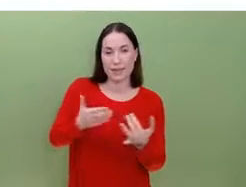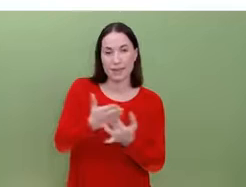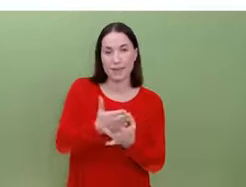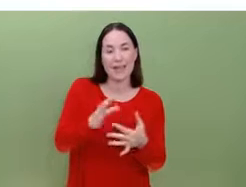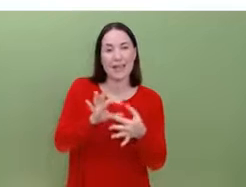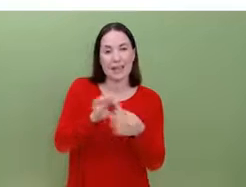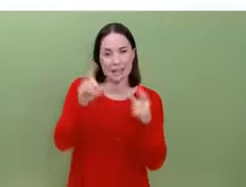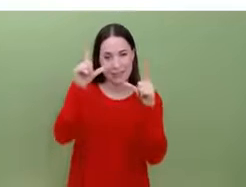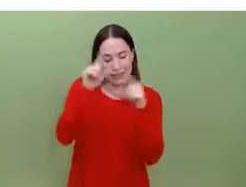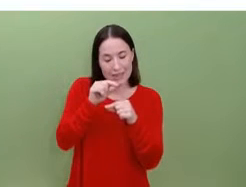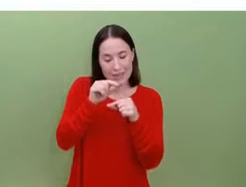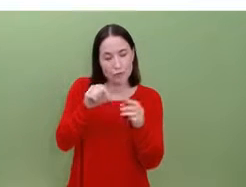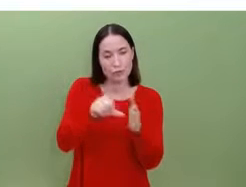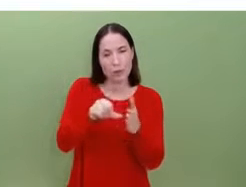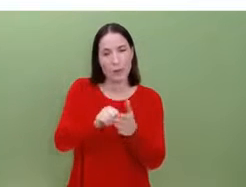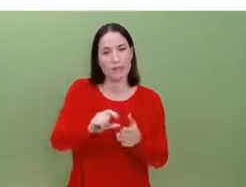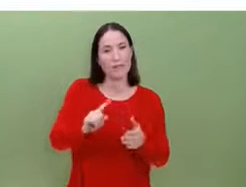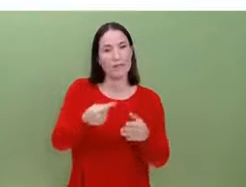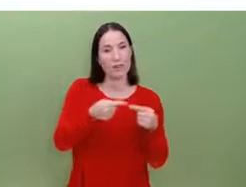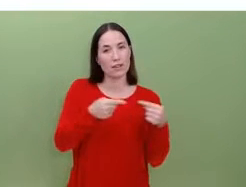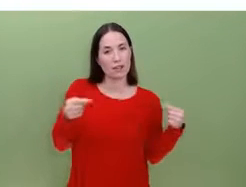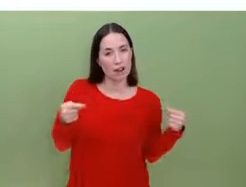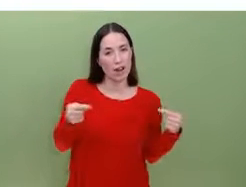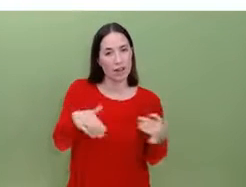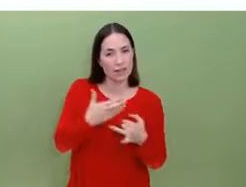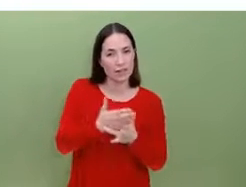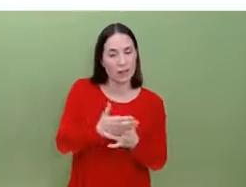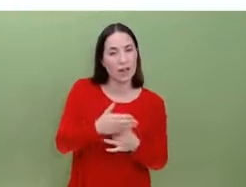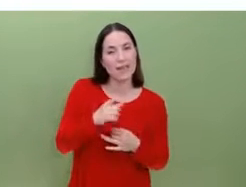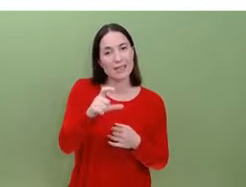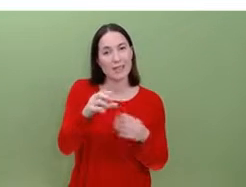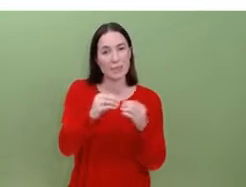a first-line interventions, for example, CBTI?